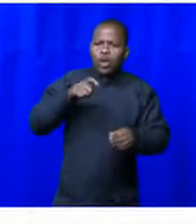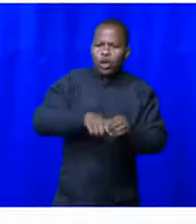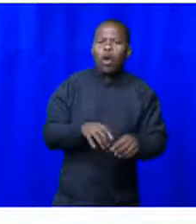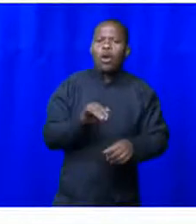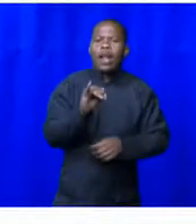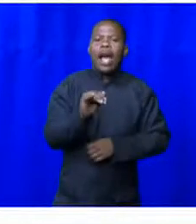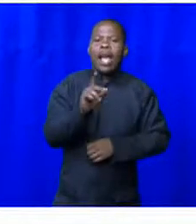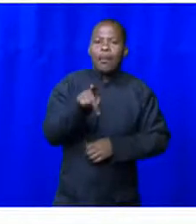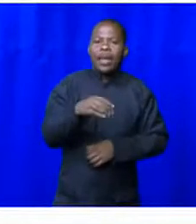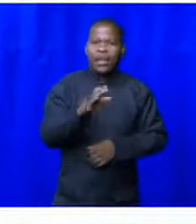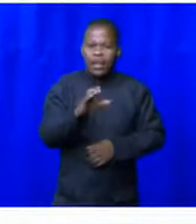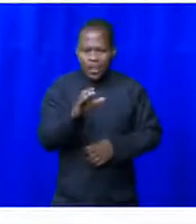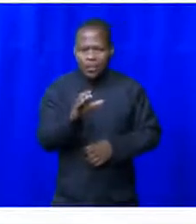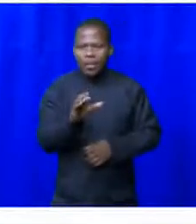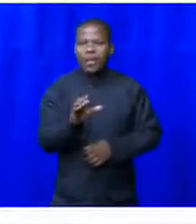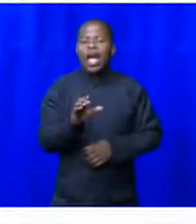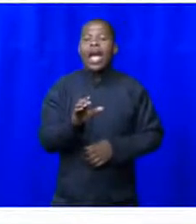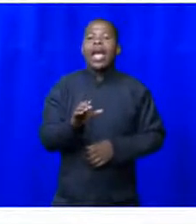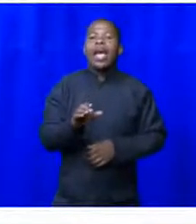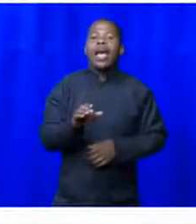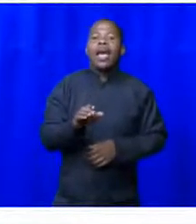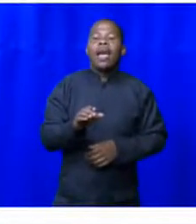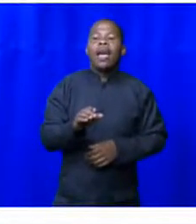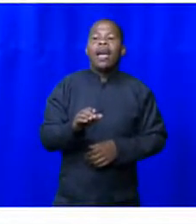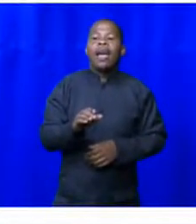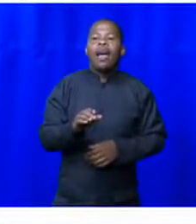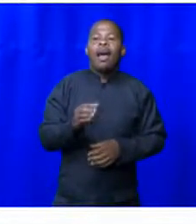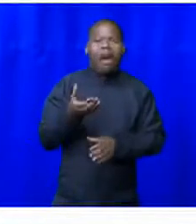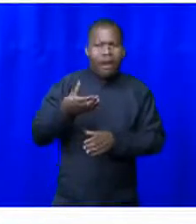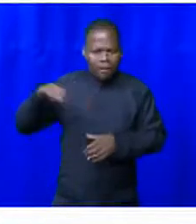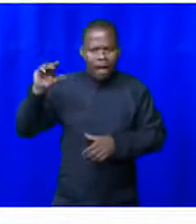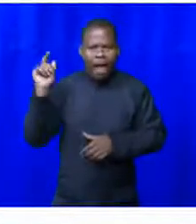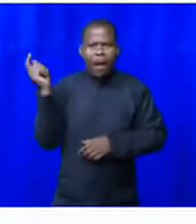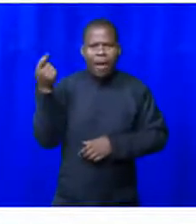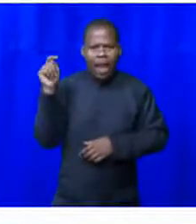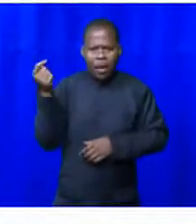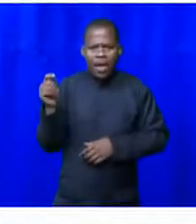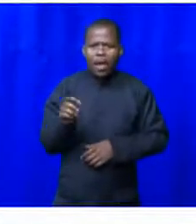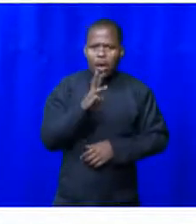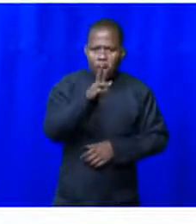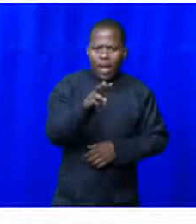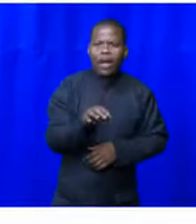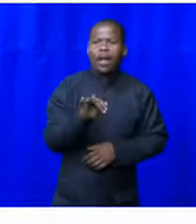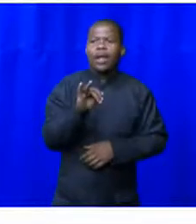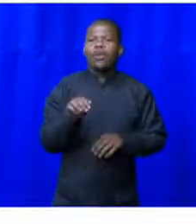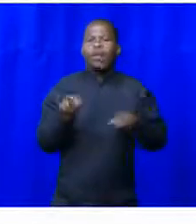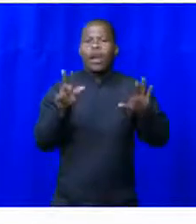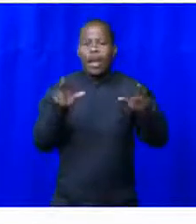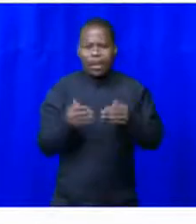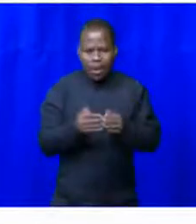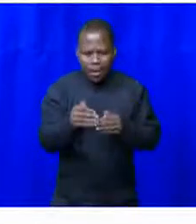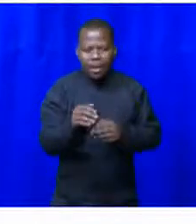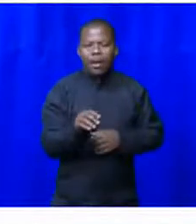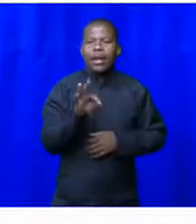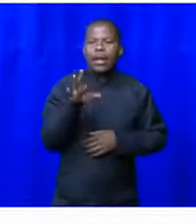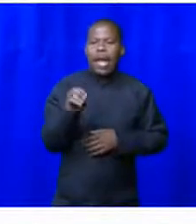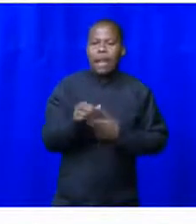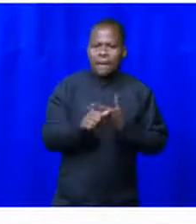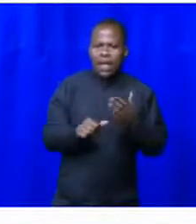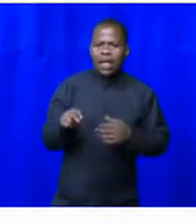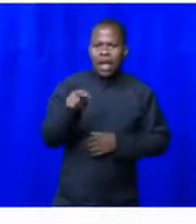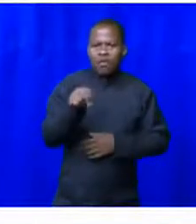regional sports event that will be held in Lilongwe, Malawi on the 28th to 30th of